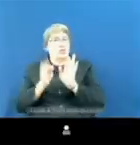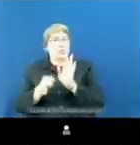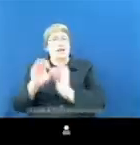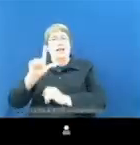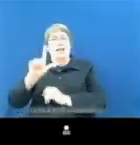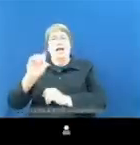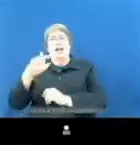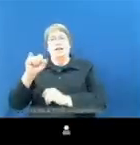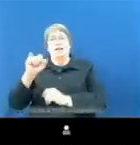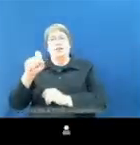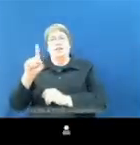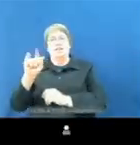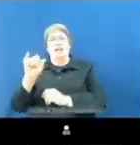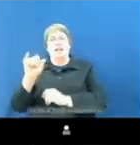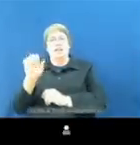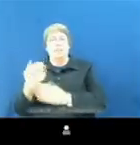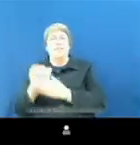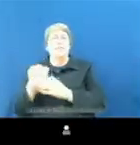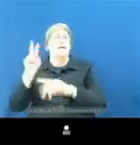interpreters.